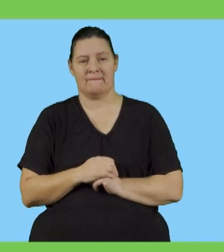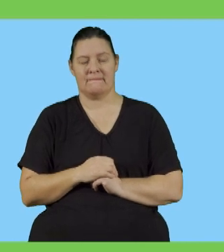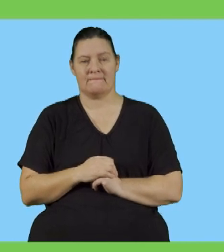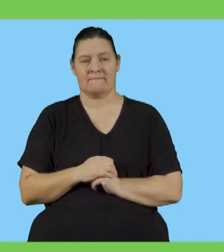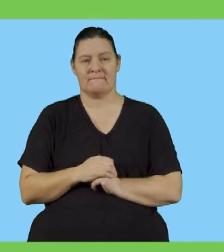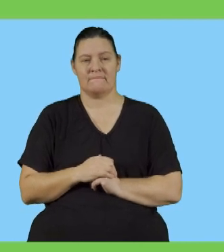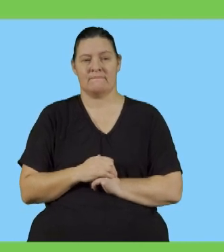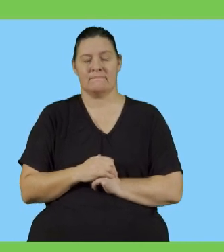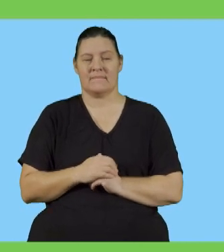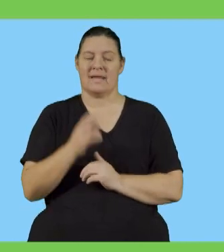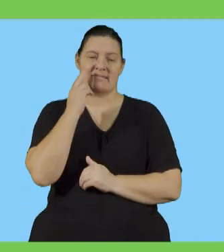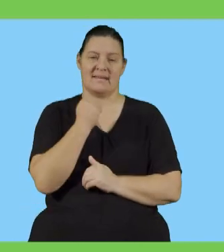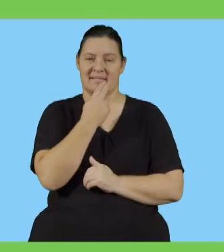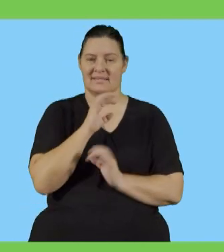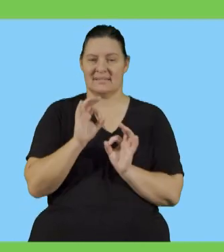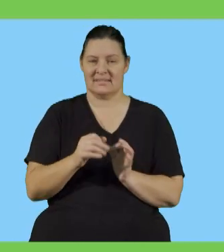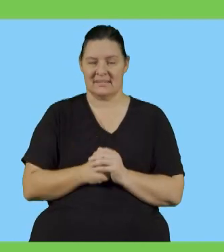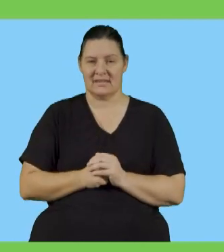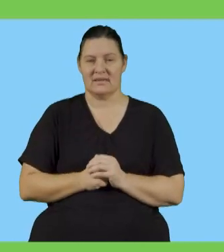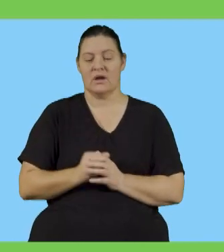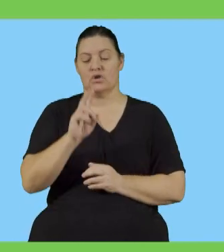F. Nice.